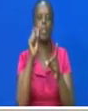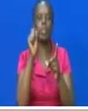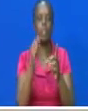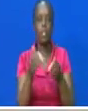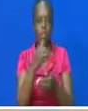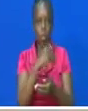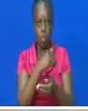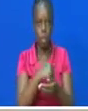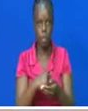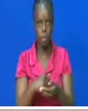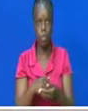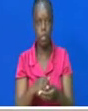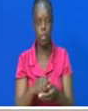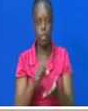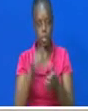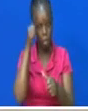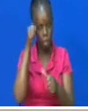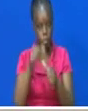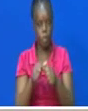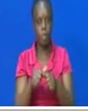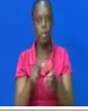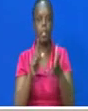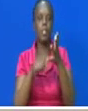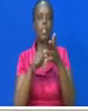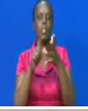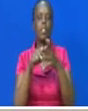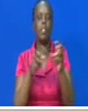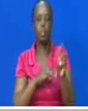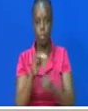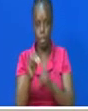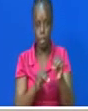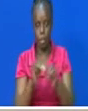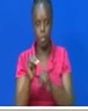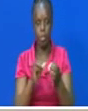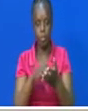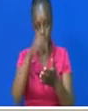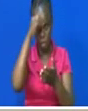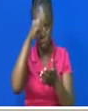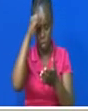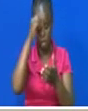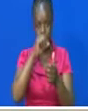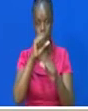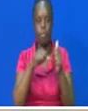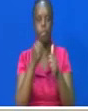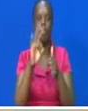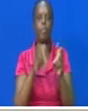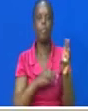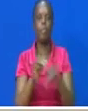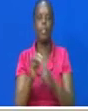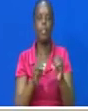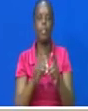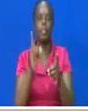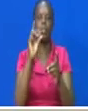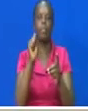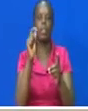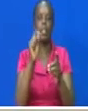Methods of data collection. Remember, in statistical methods, we talked of methods of data collection